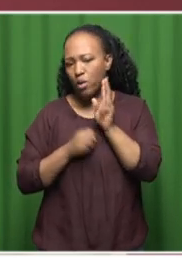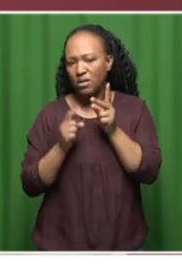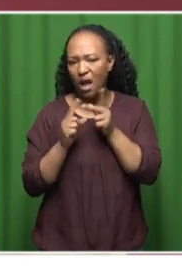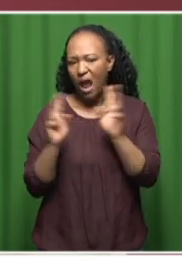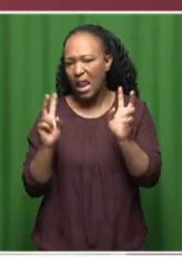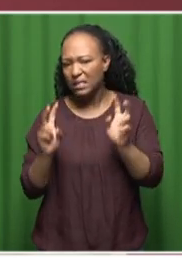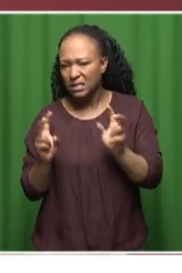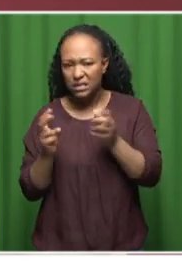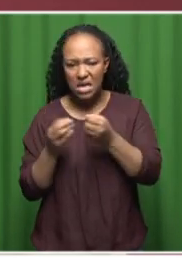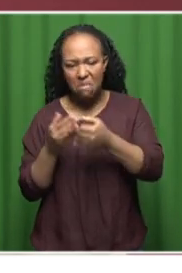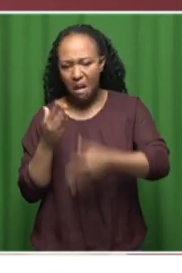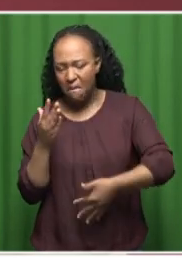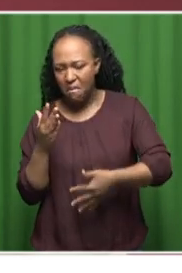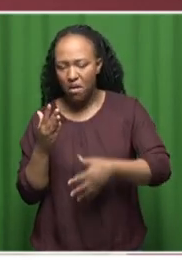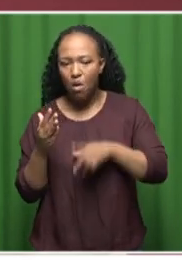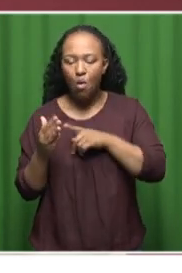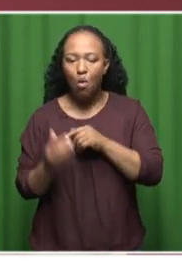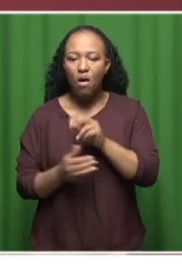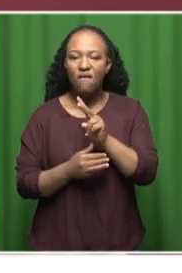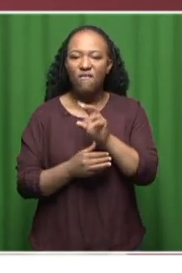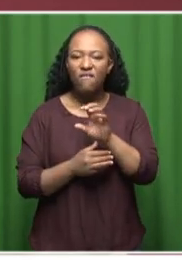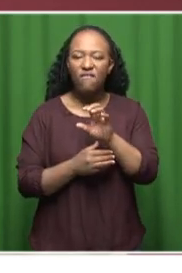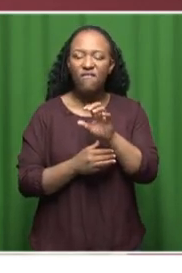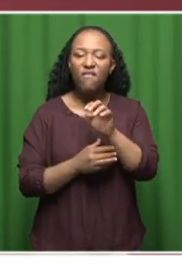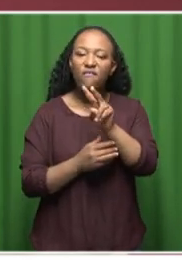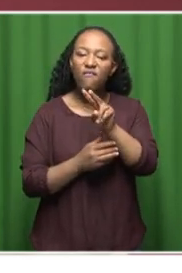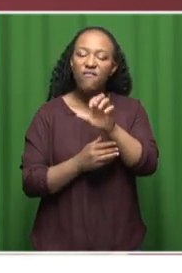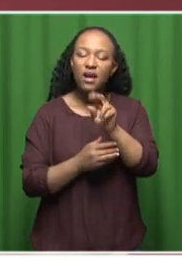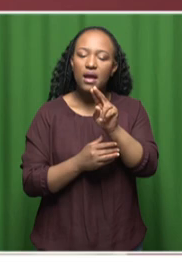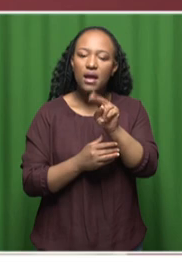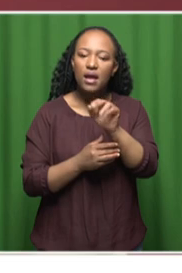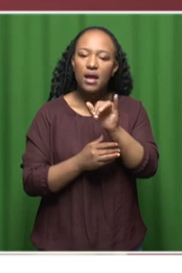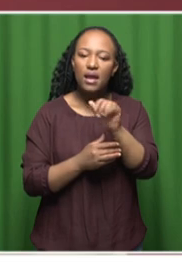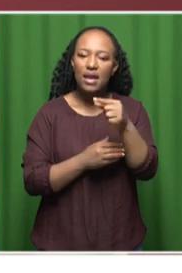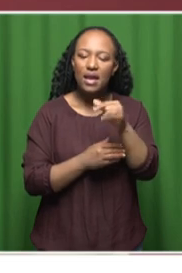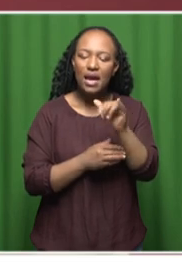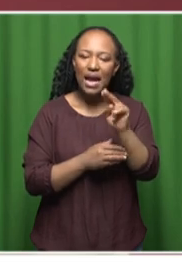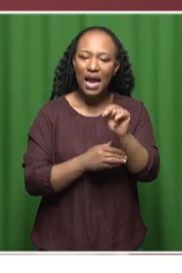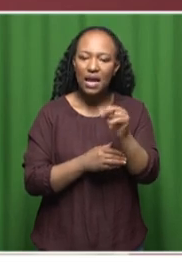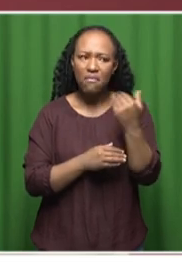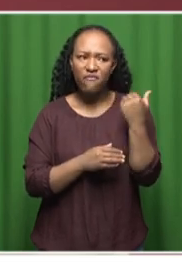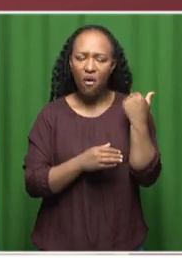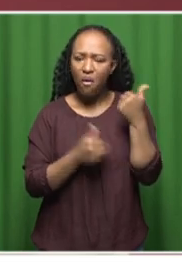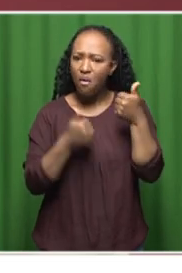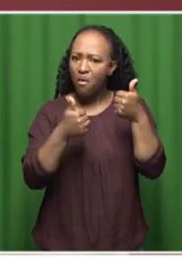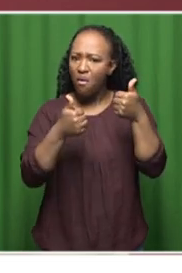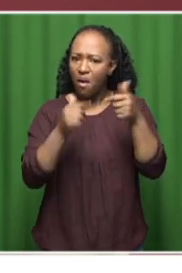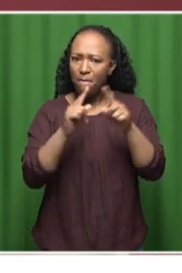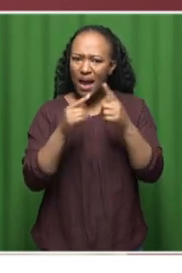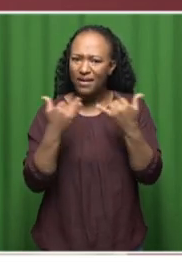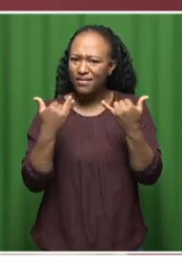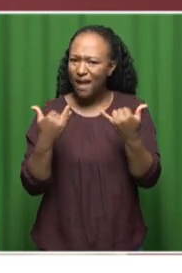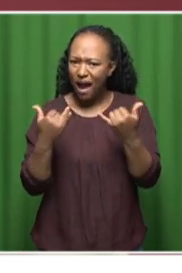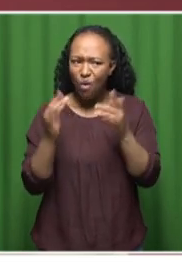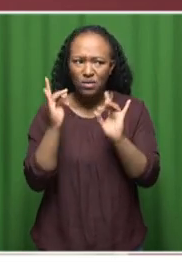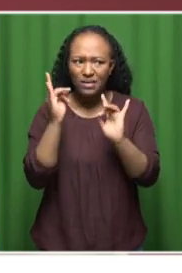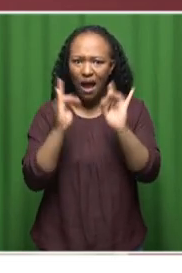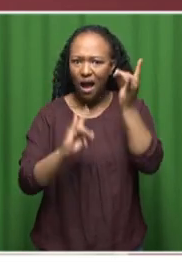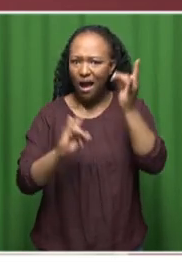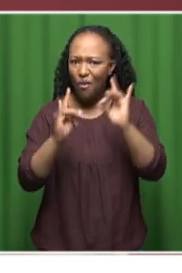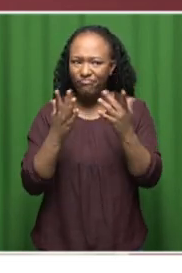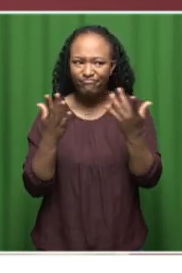Because Vereniging is becoming a ghost town. Vereniging was meant to have an upgraded, maybe very